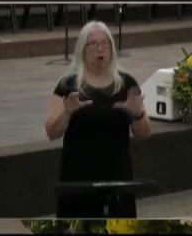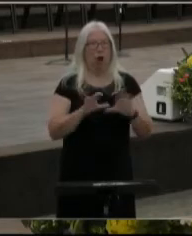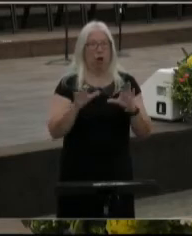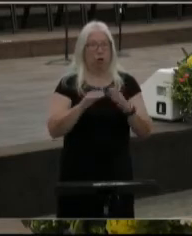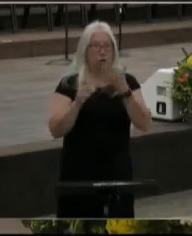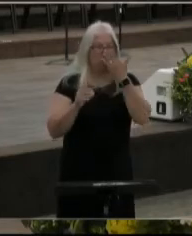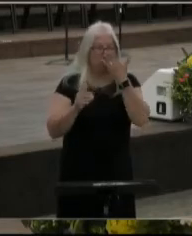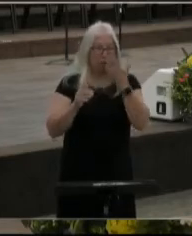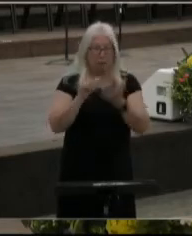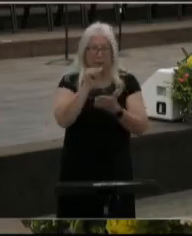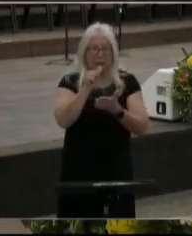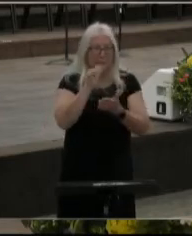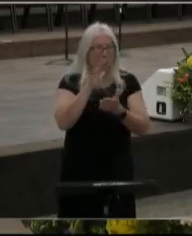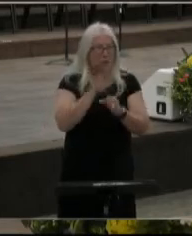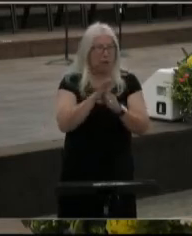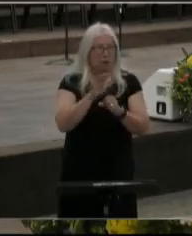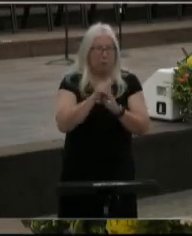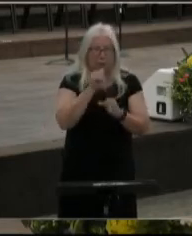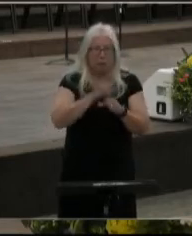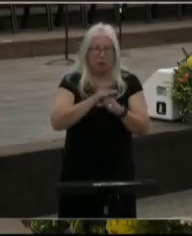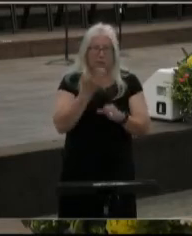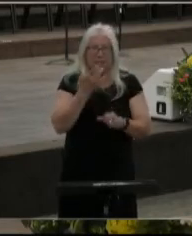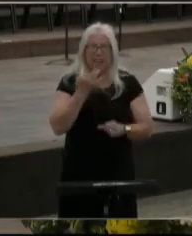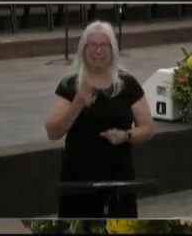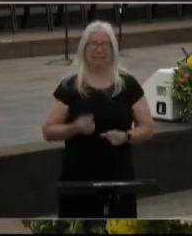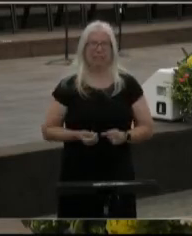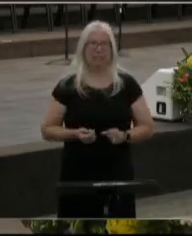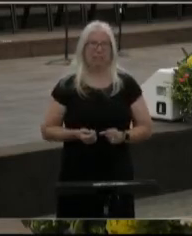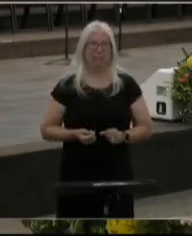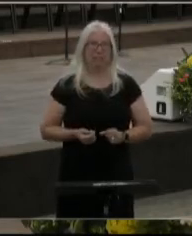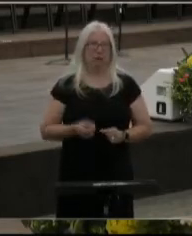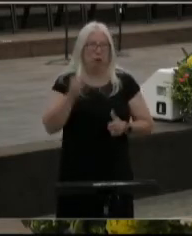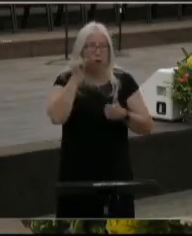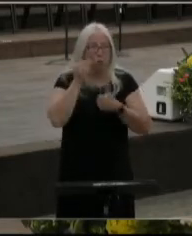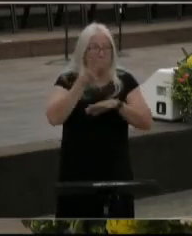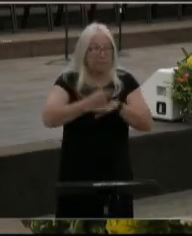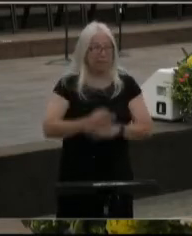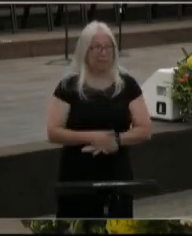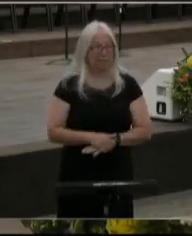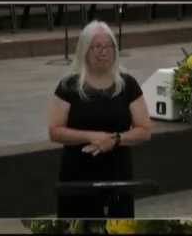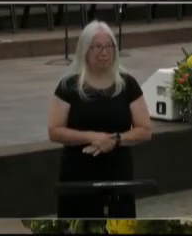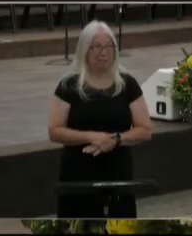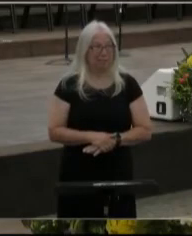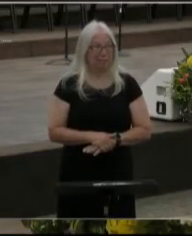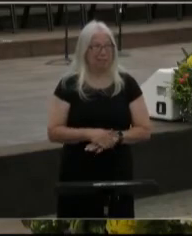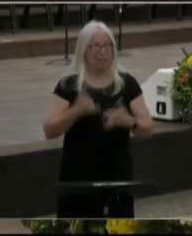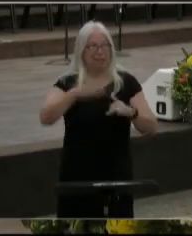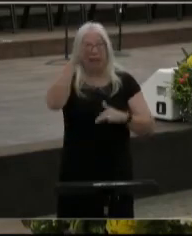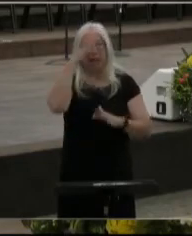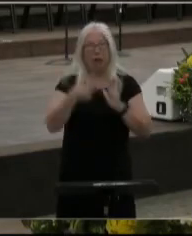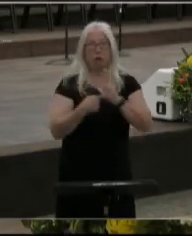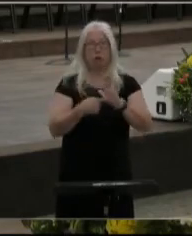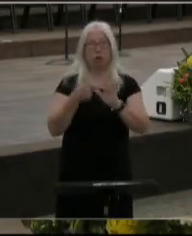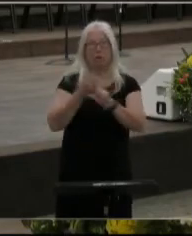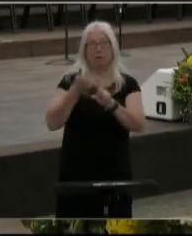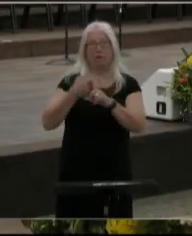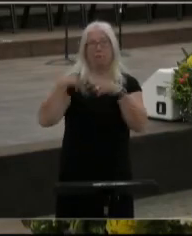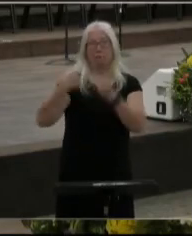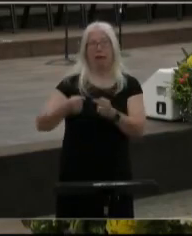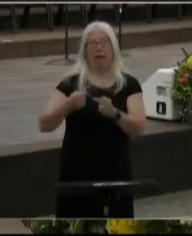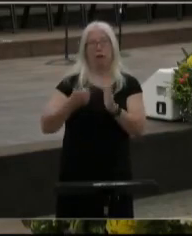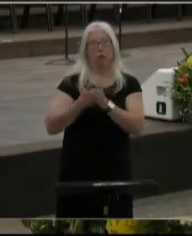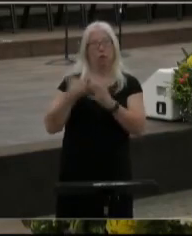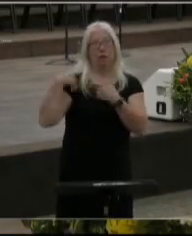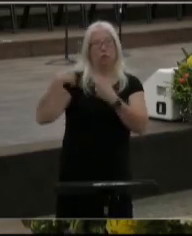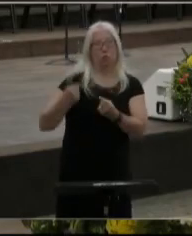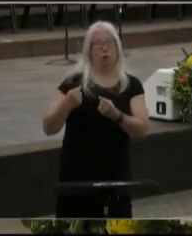was smell the peanuts because there wasn't enough peanut butter on there to taste it? You remember them days. And yet God showed Himself mighty and God showed